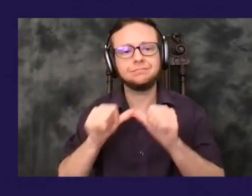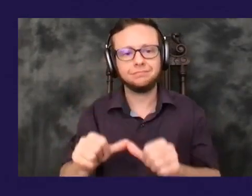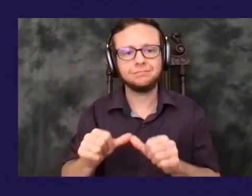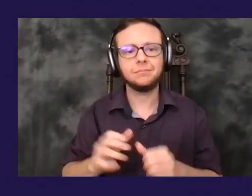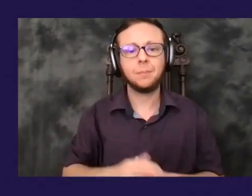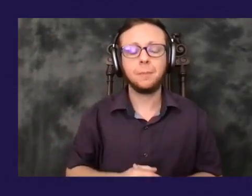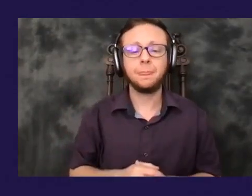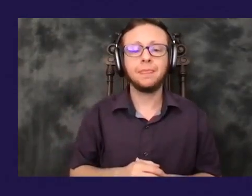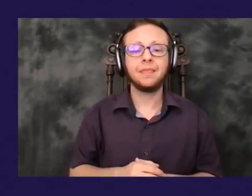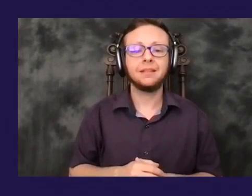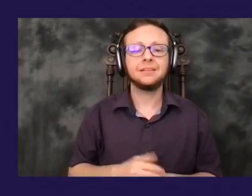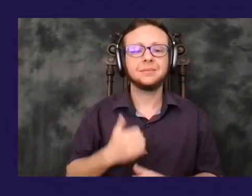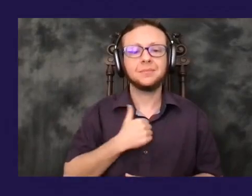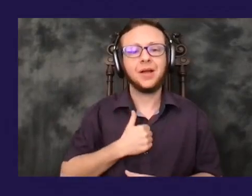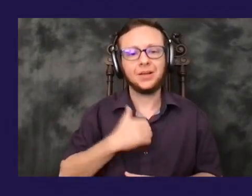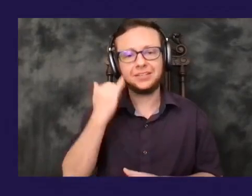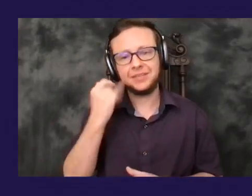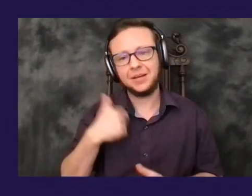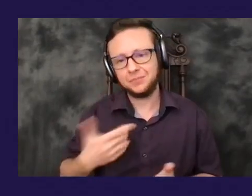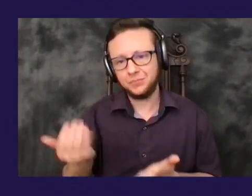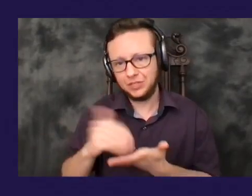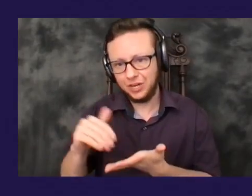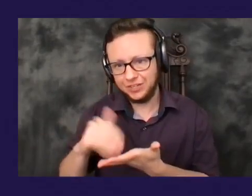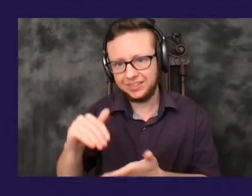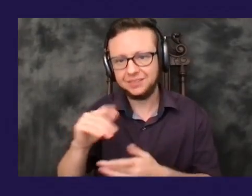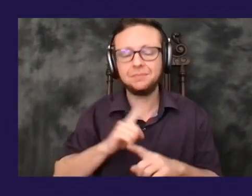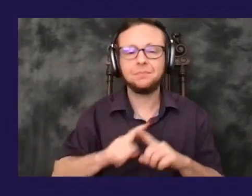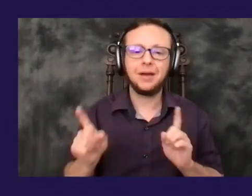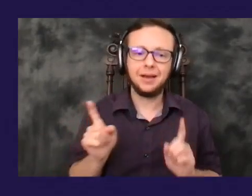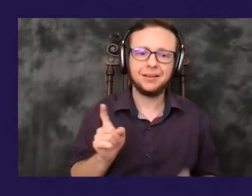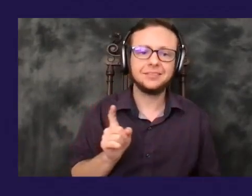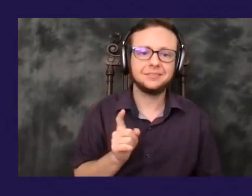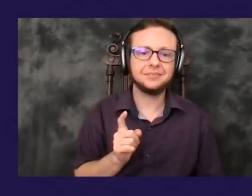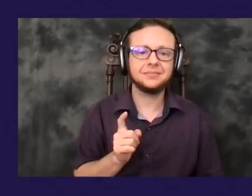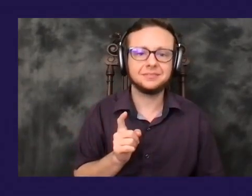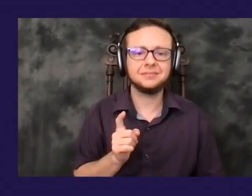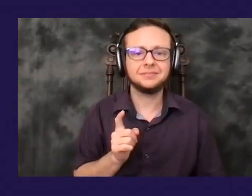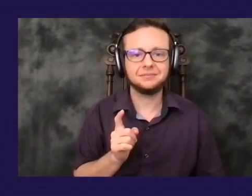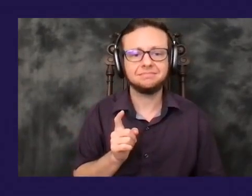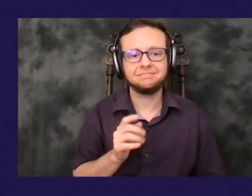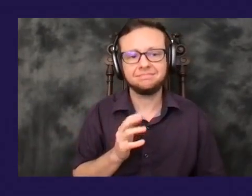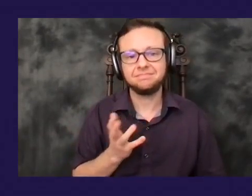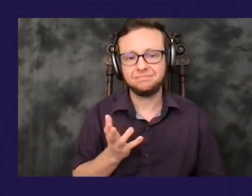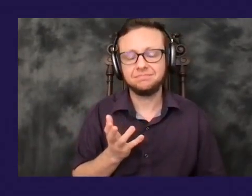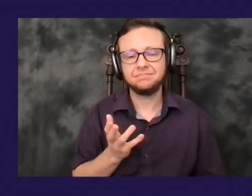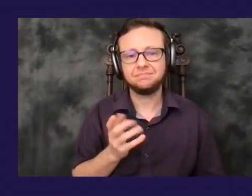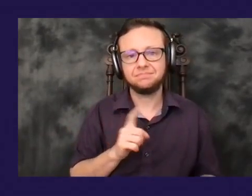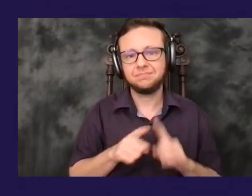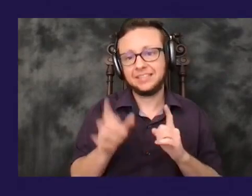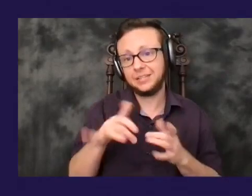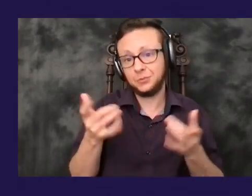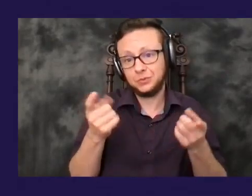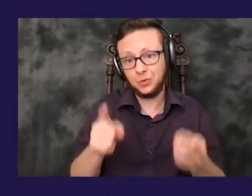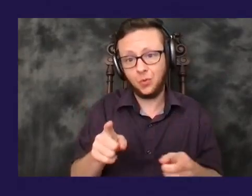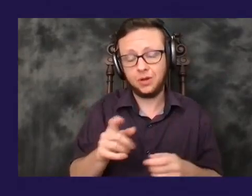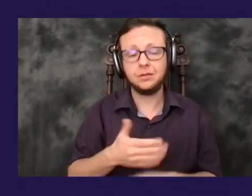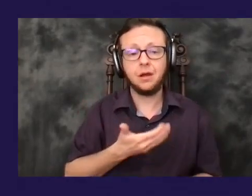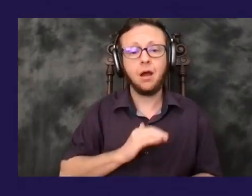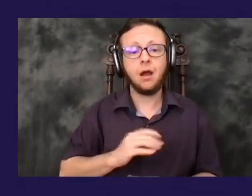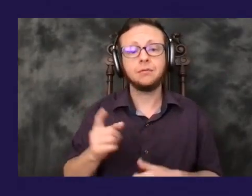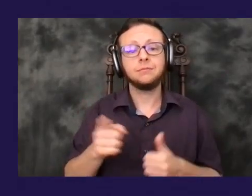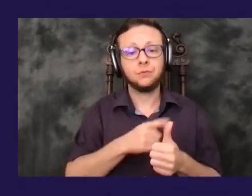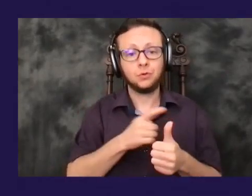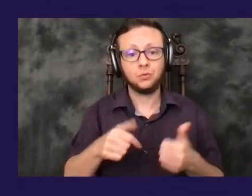So we apologize for being redundant, but just, this is what's going on. Our first recommendation is